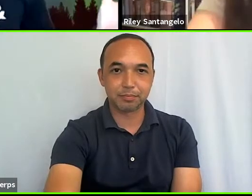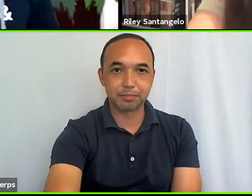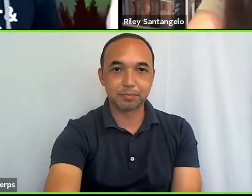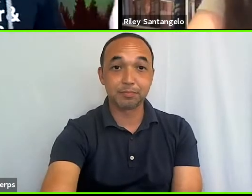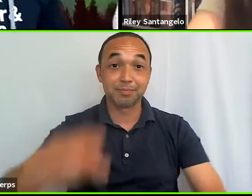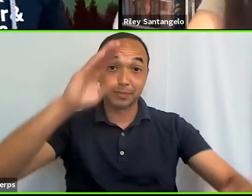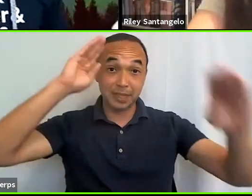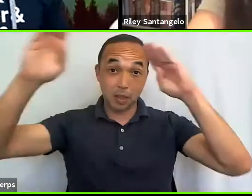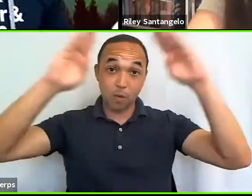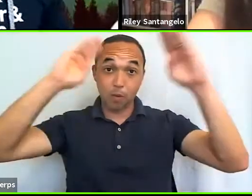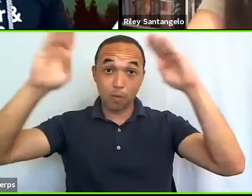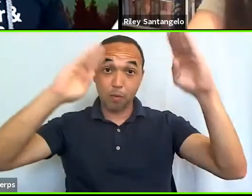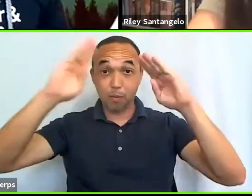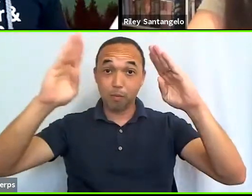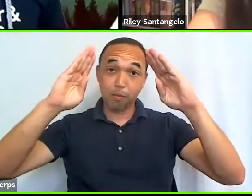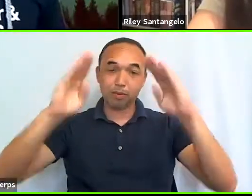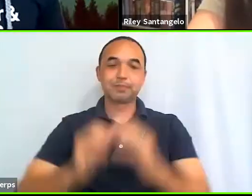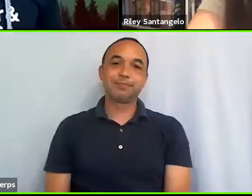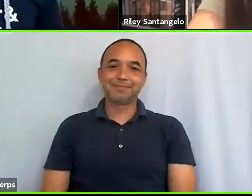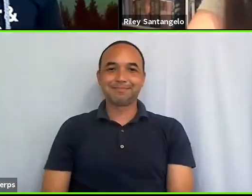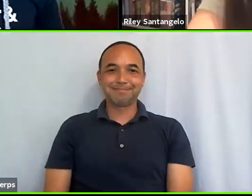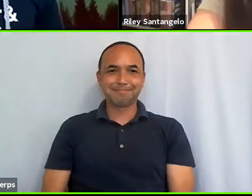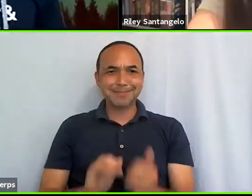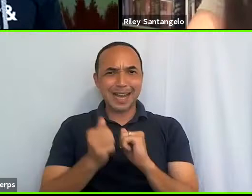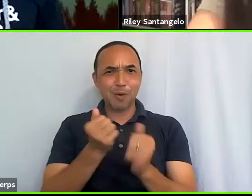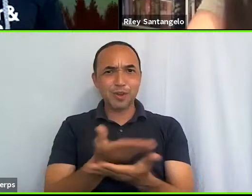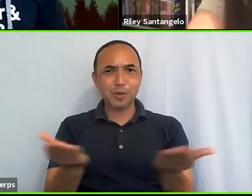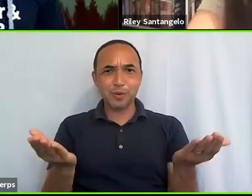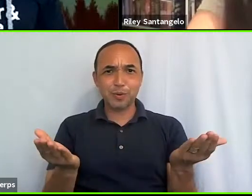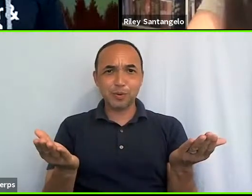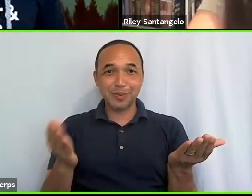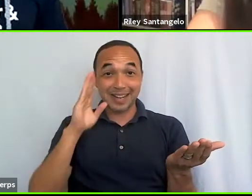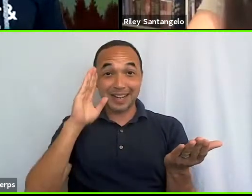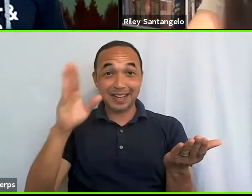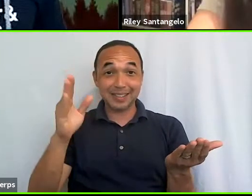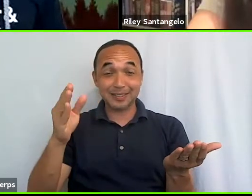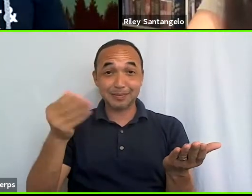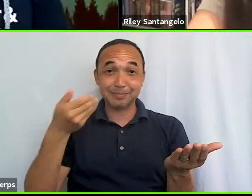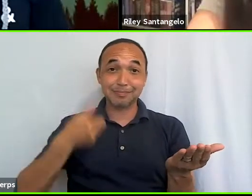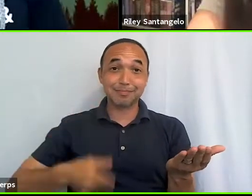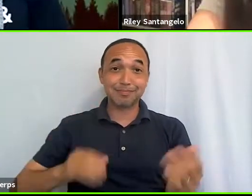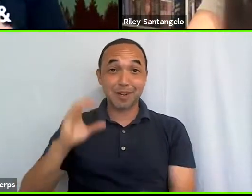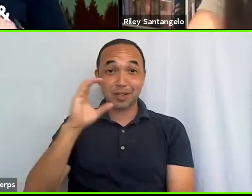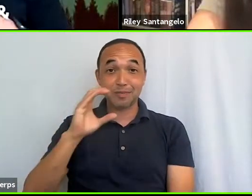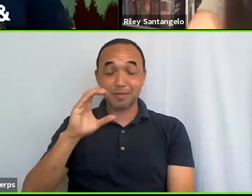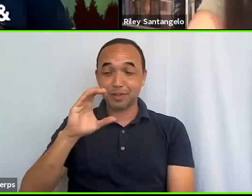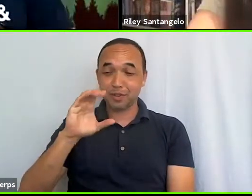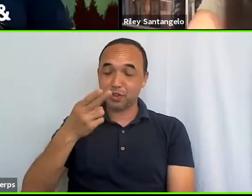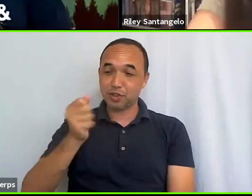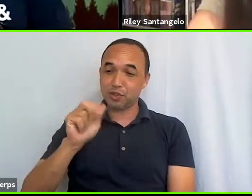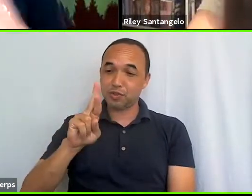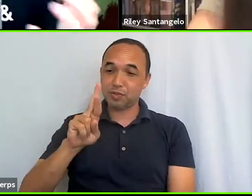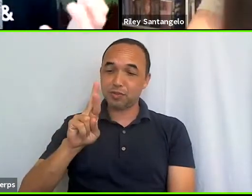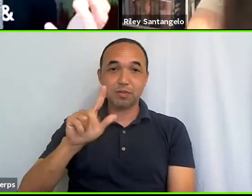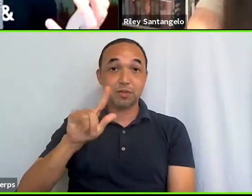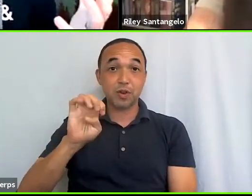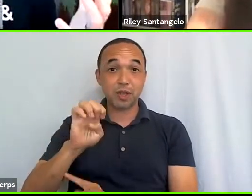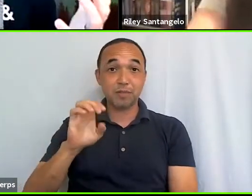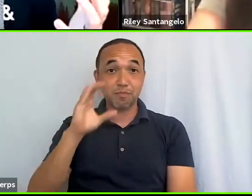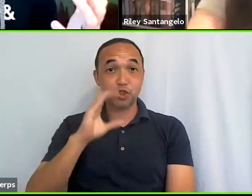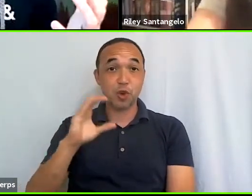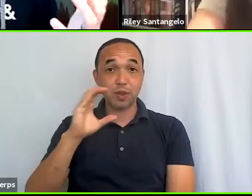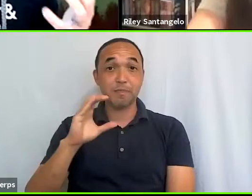Hello. Hi, everybody. How's everybody doing? Hi, I'm Charlie. Um, we